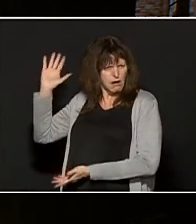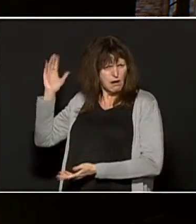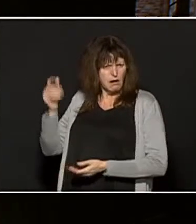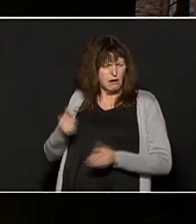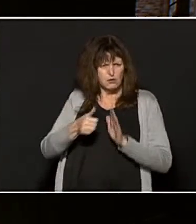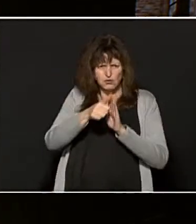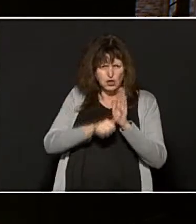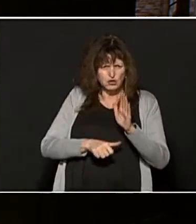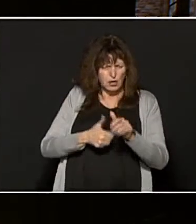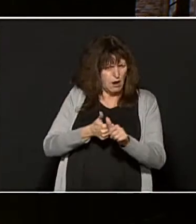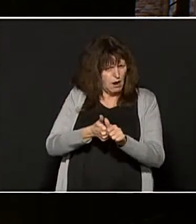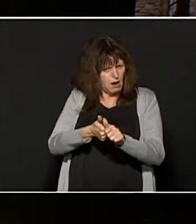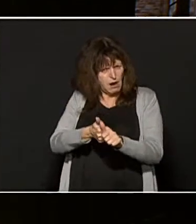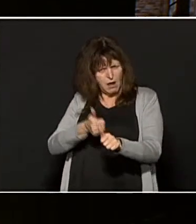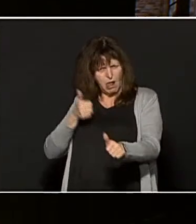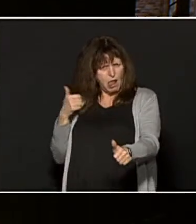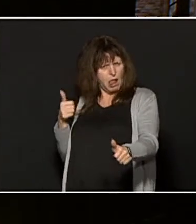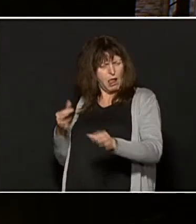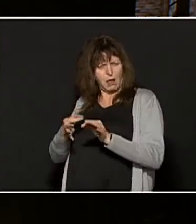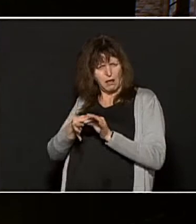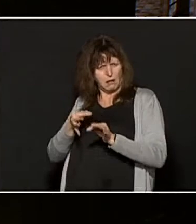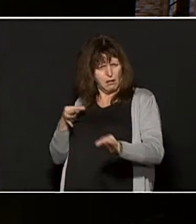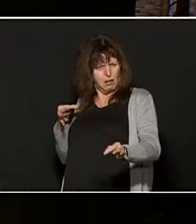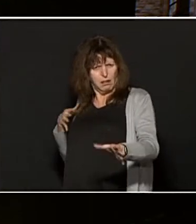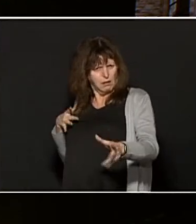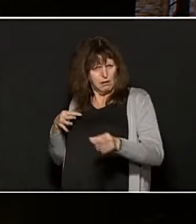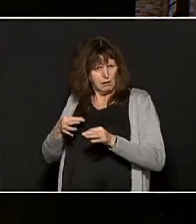is the hope in this data?